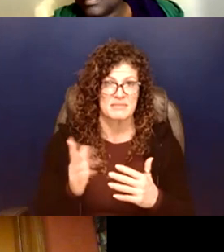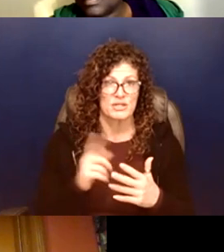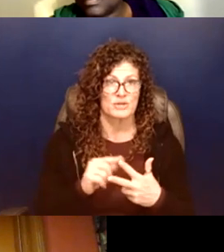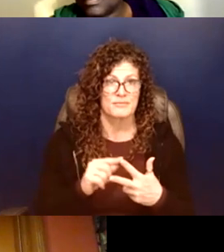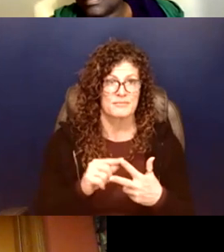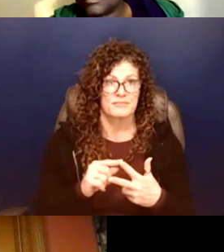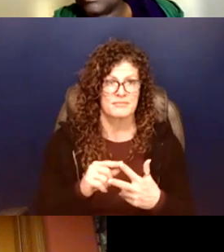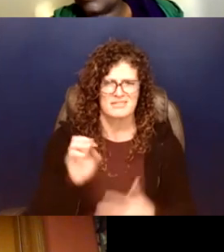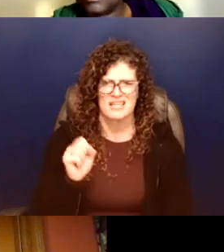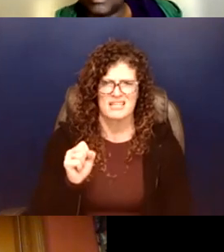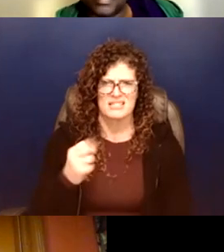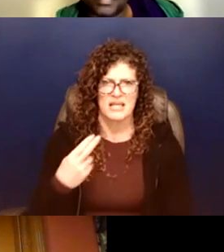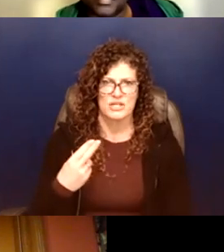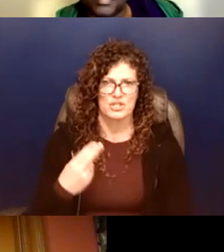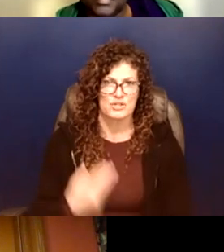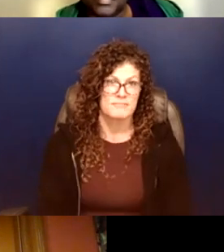is SH.